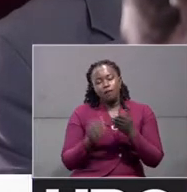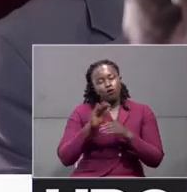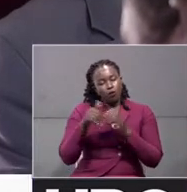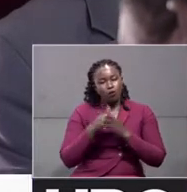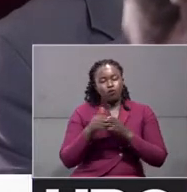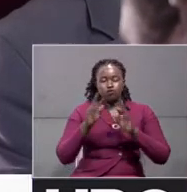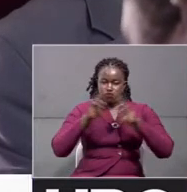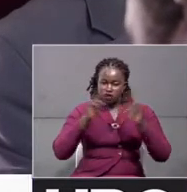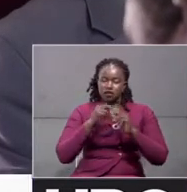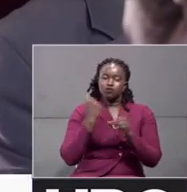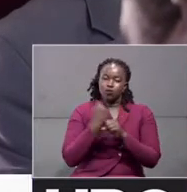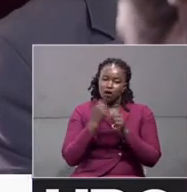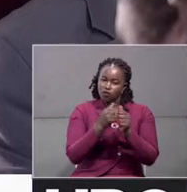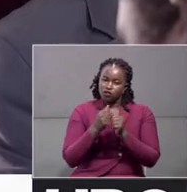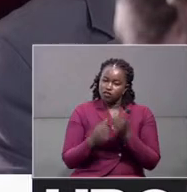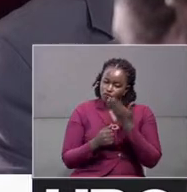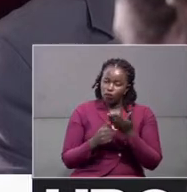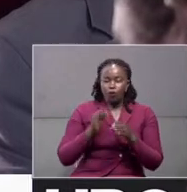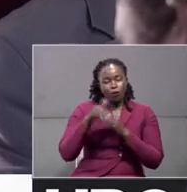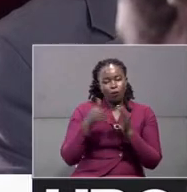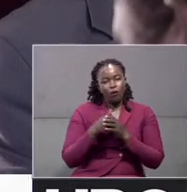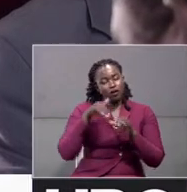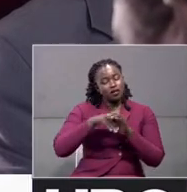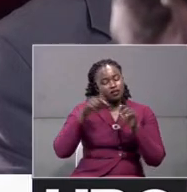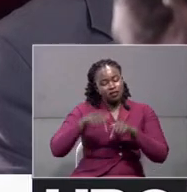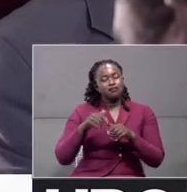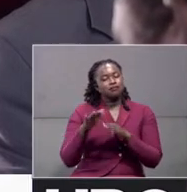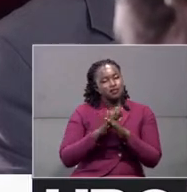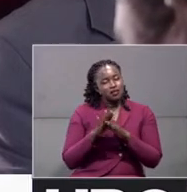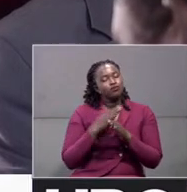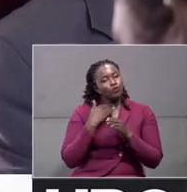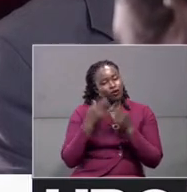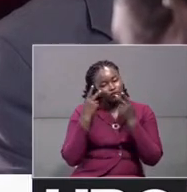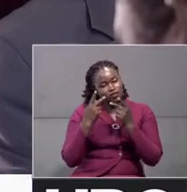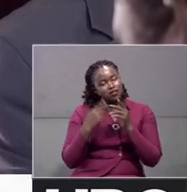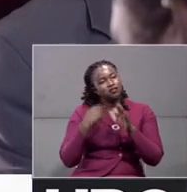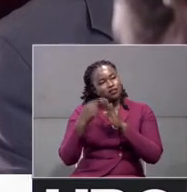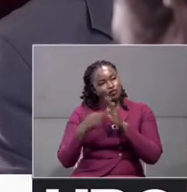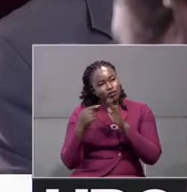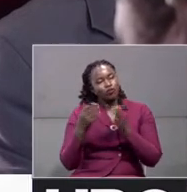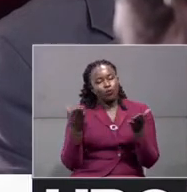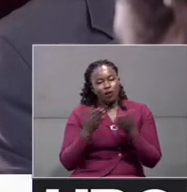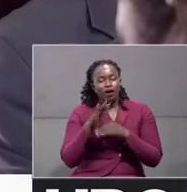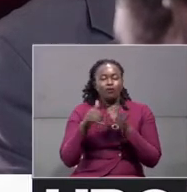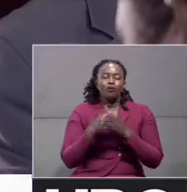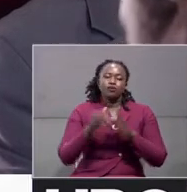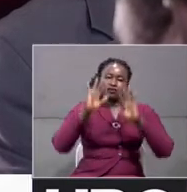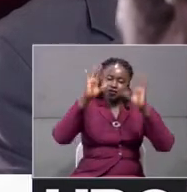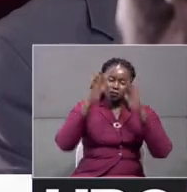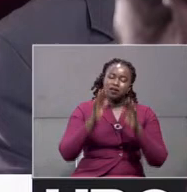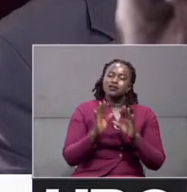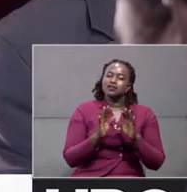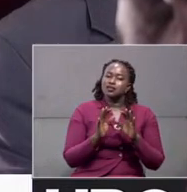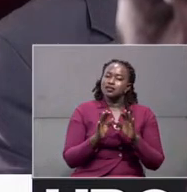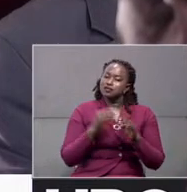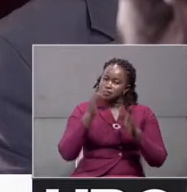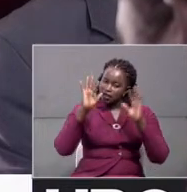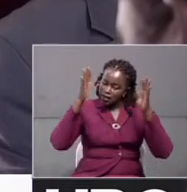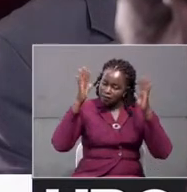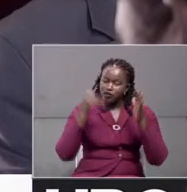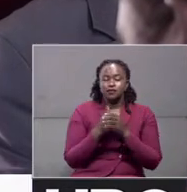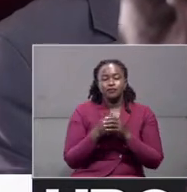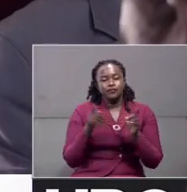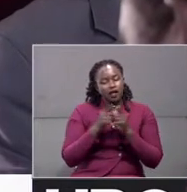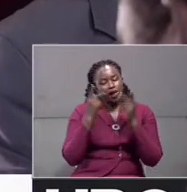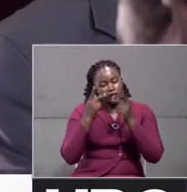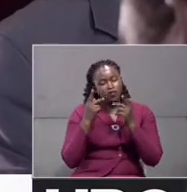work with you. We are all in this business. We would like to see a situation where we all celebrate success, but also look at the challenges